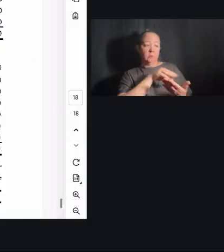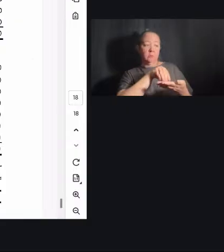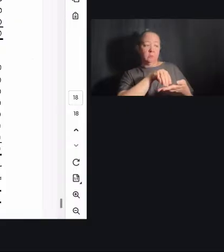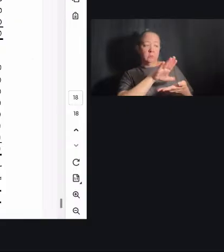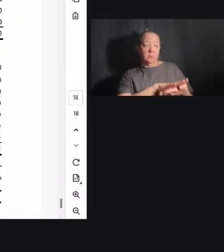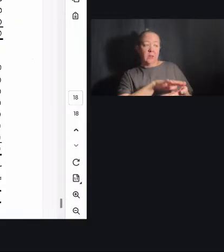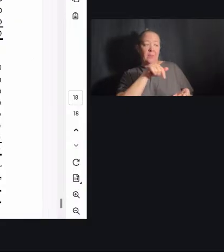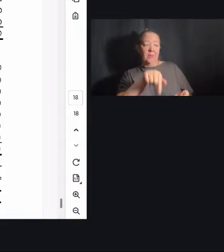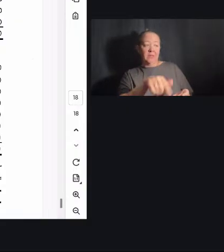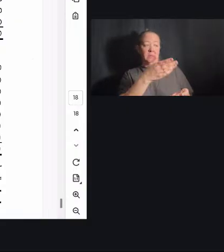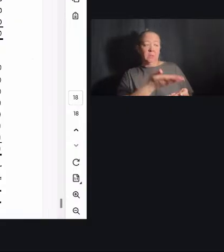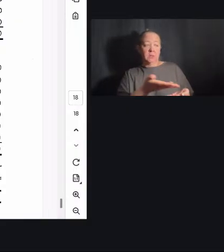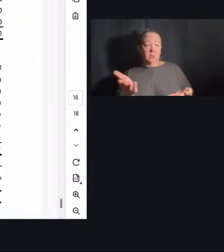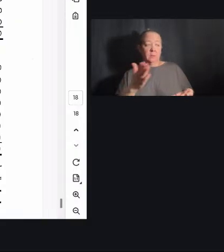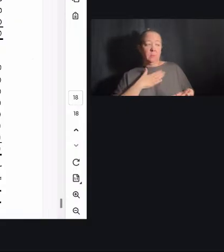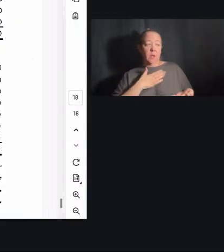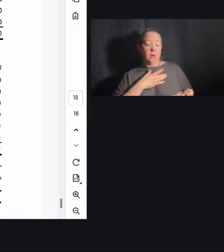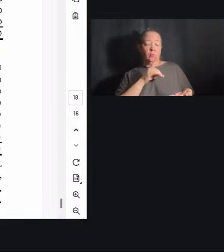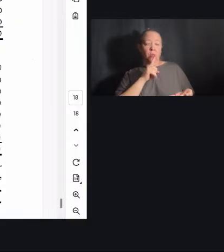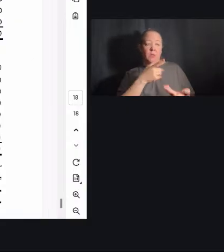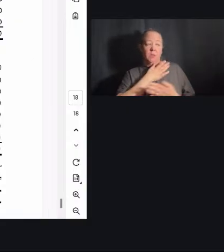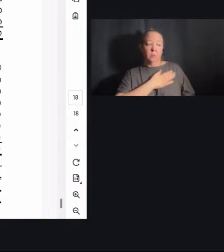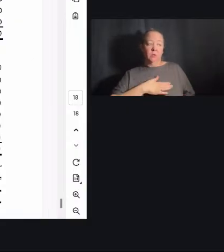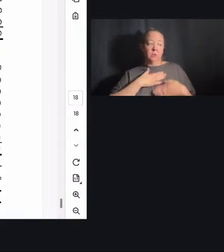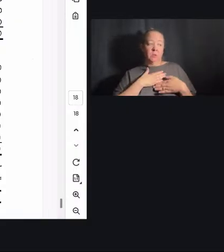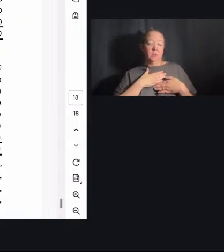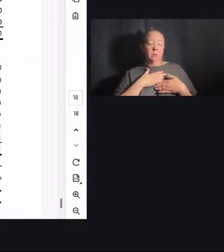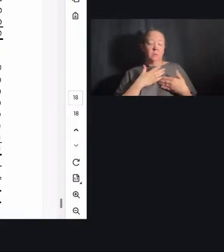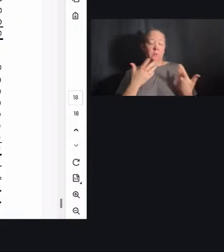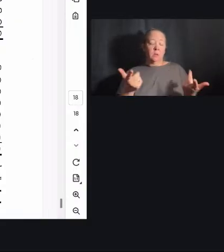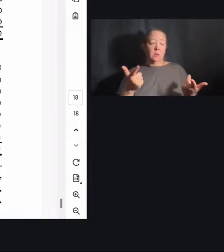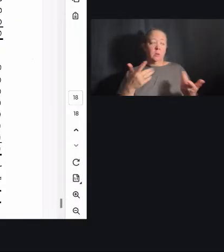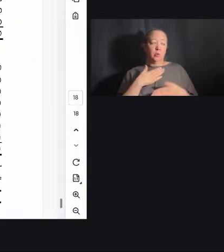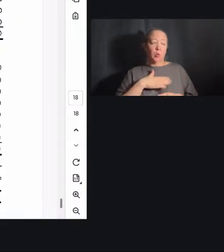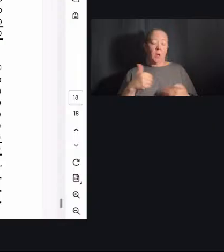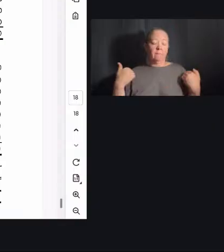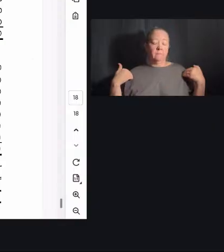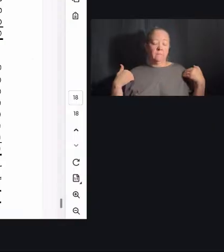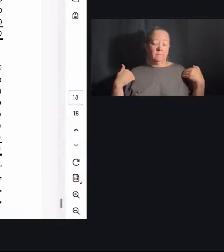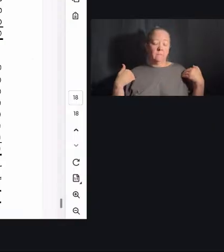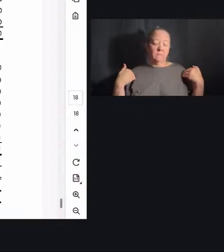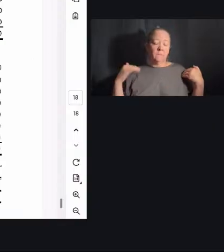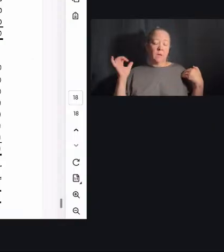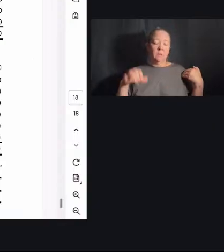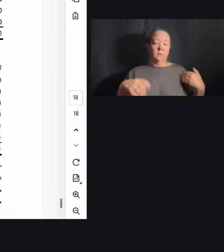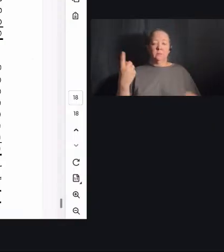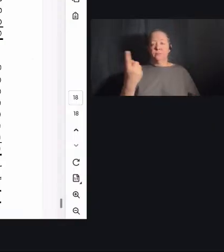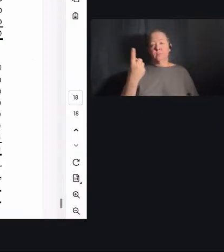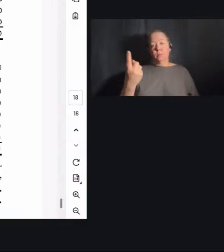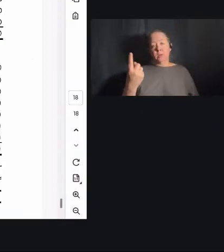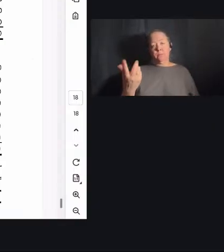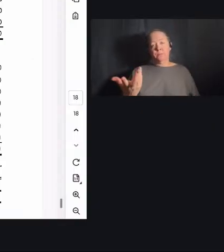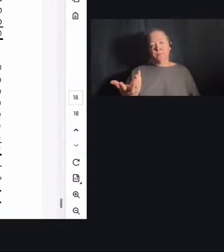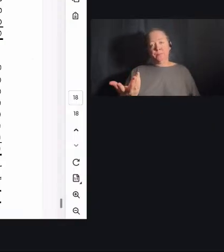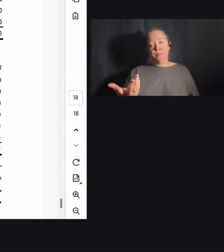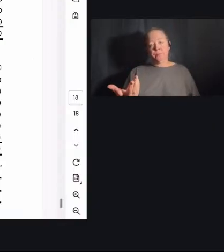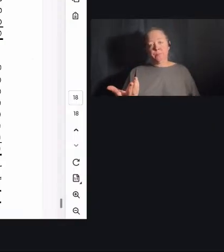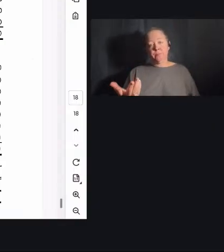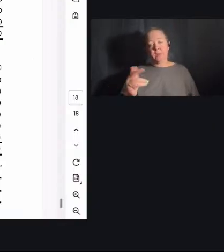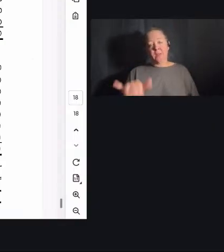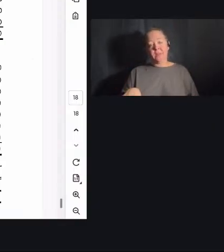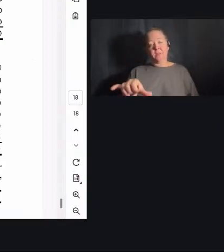of mine that I do appreciate and enjoy having here is something that is a want.